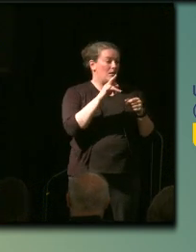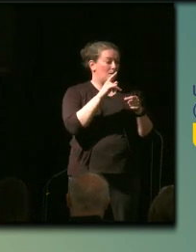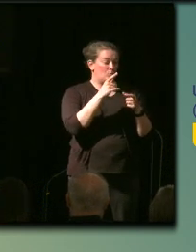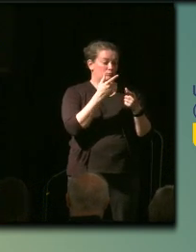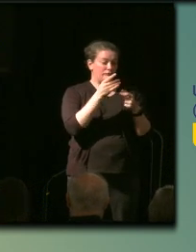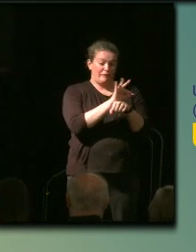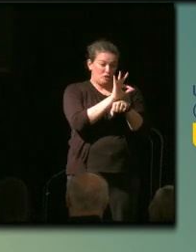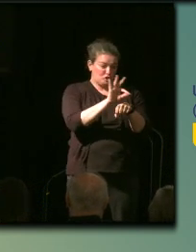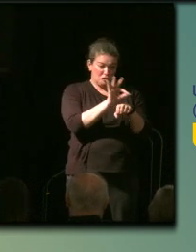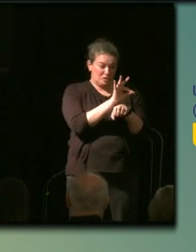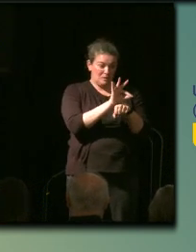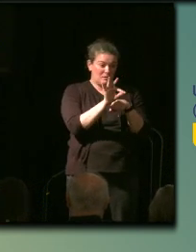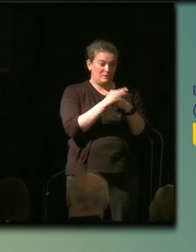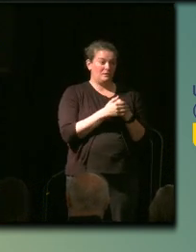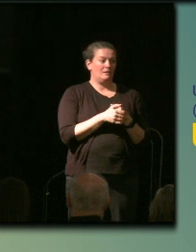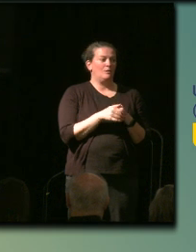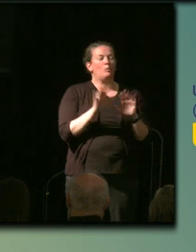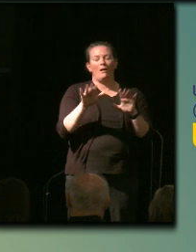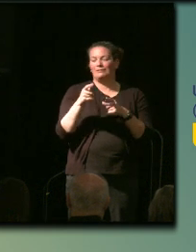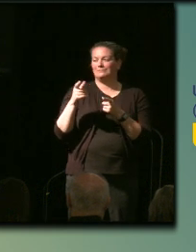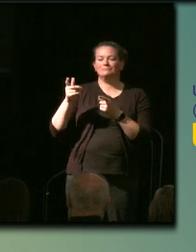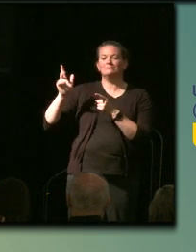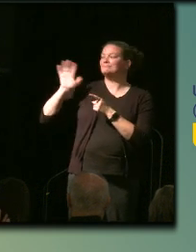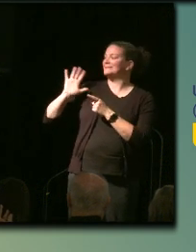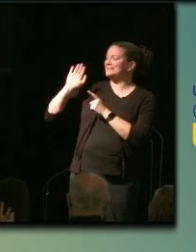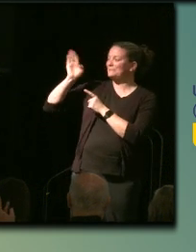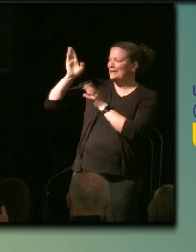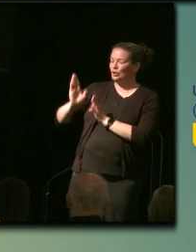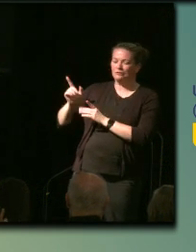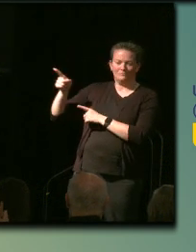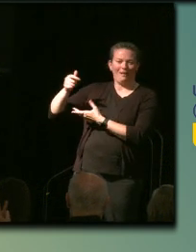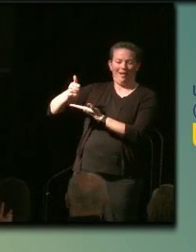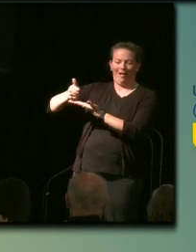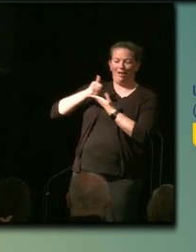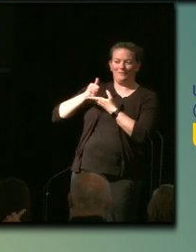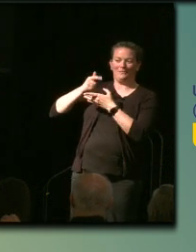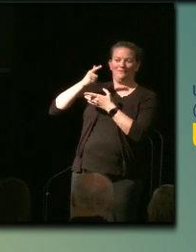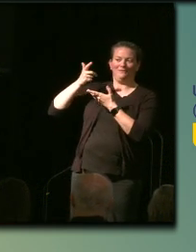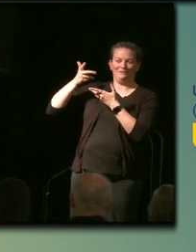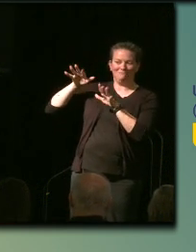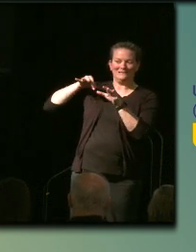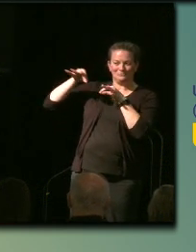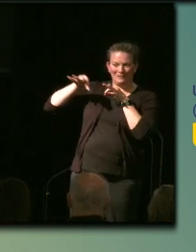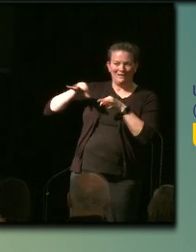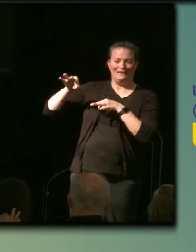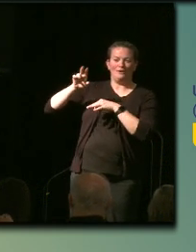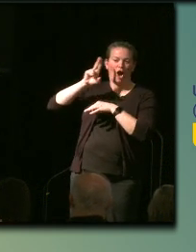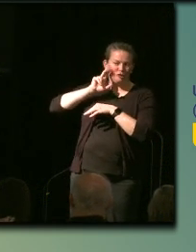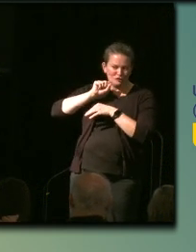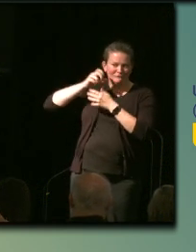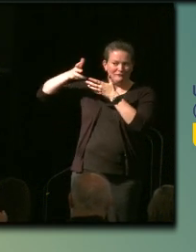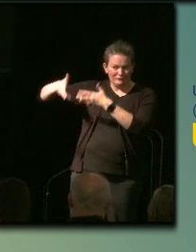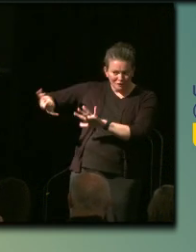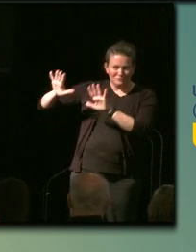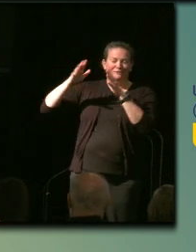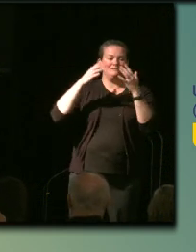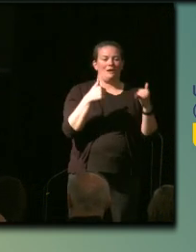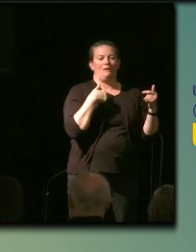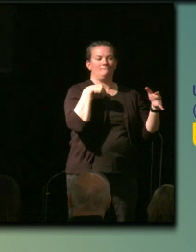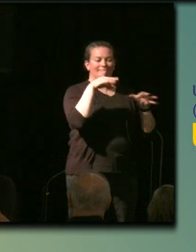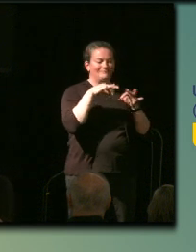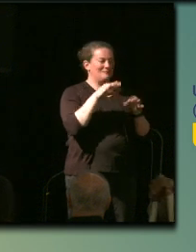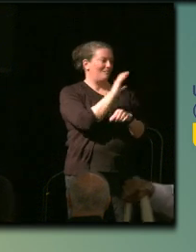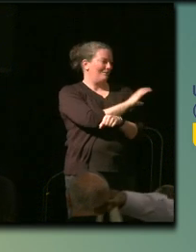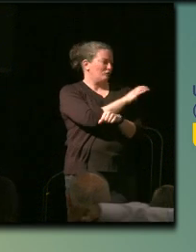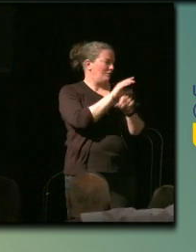earlier speakers today, so I thank all of them. I think they kind of set me up nicely for where we are with the disease and where we are with, how we think about clinical